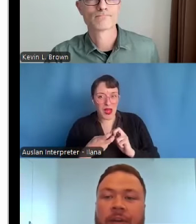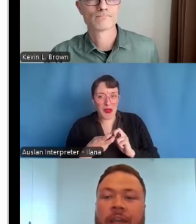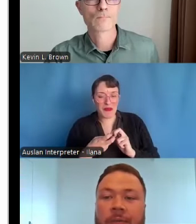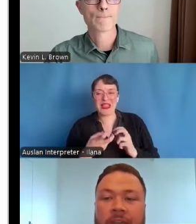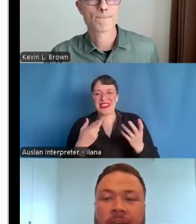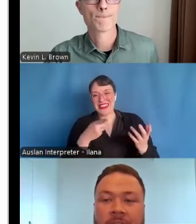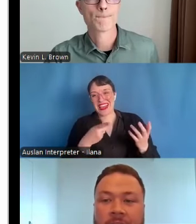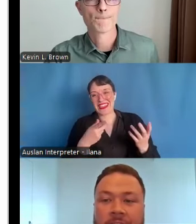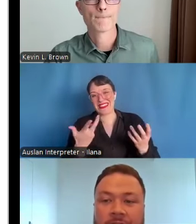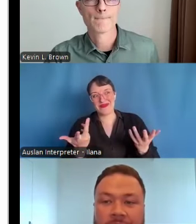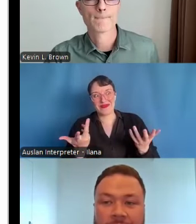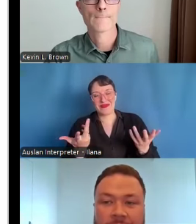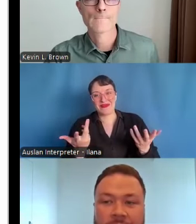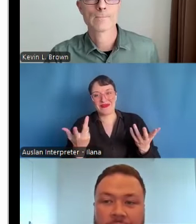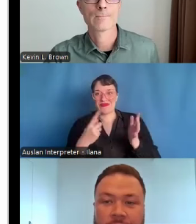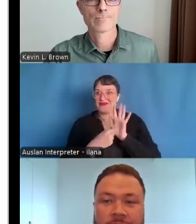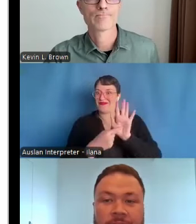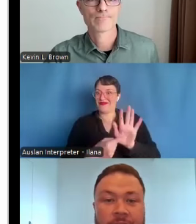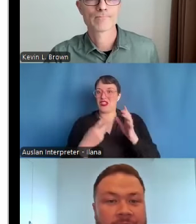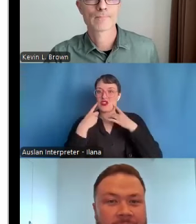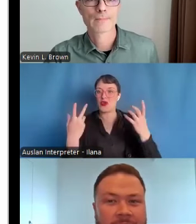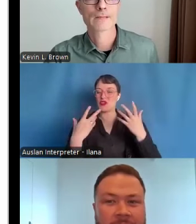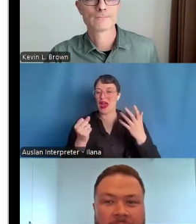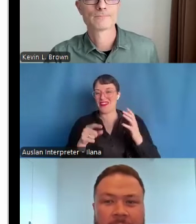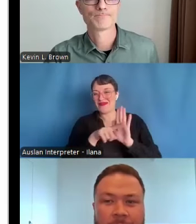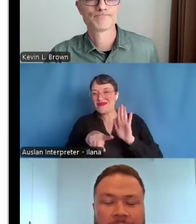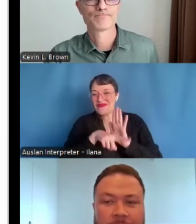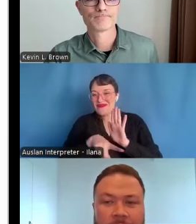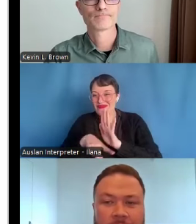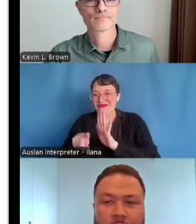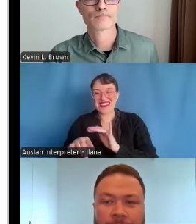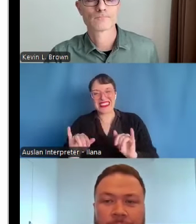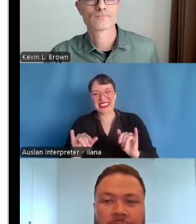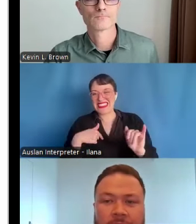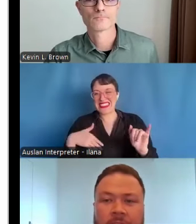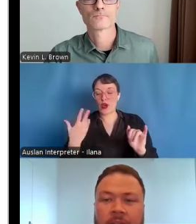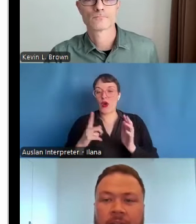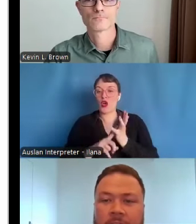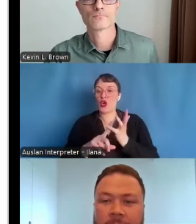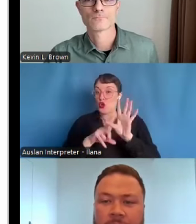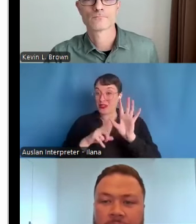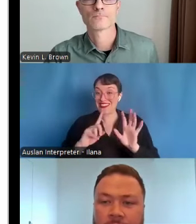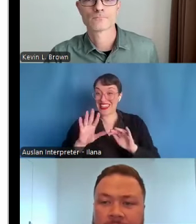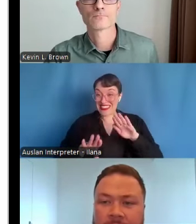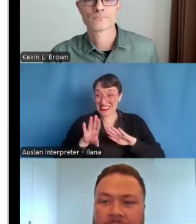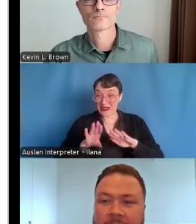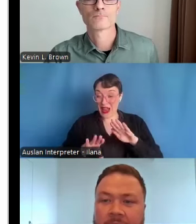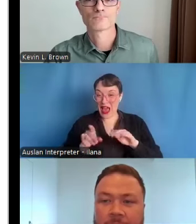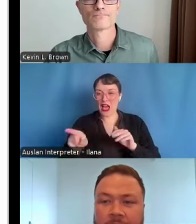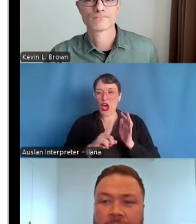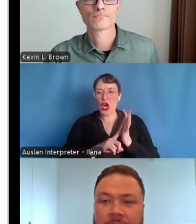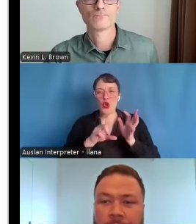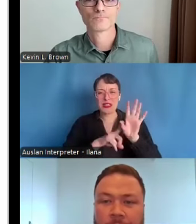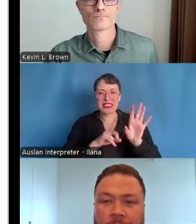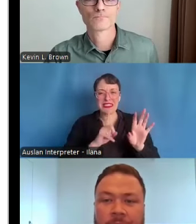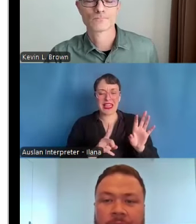when working with under-resourced communities? And Lucy's got a similar thought bubble there. They're curious about how the